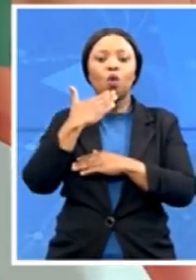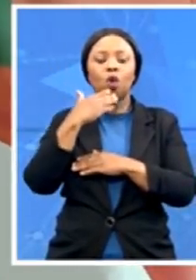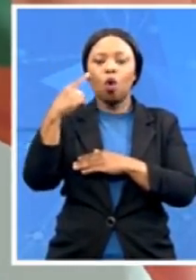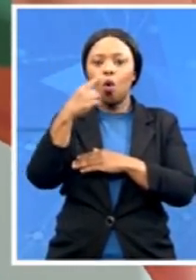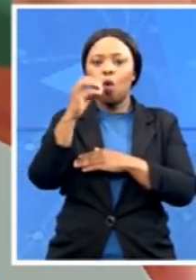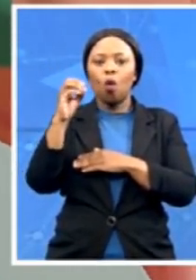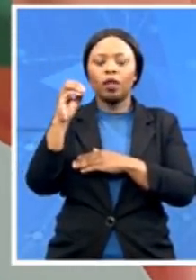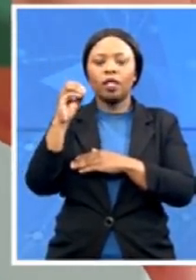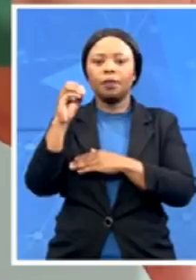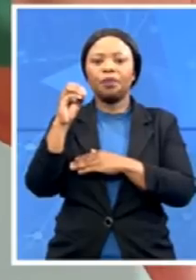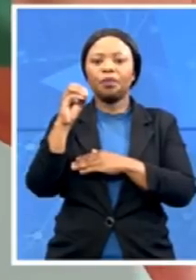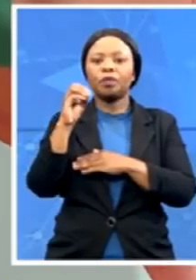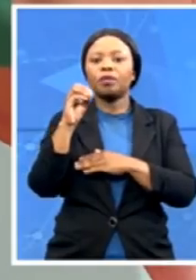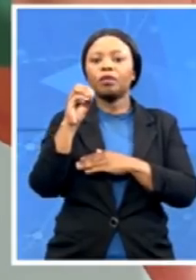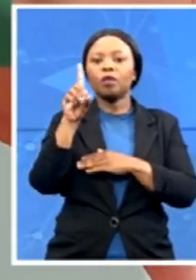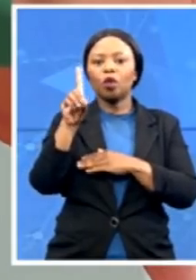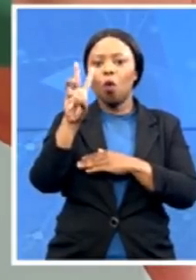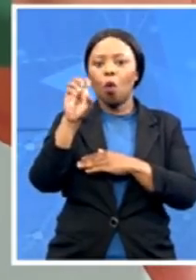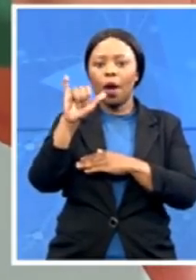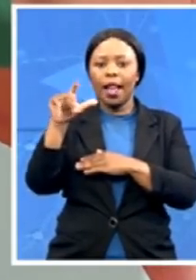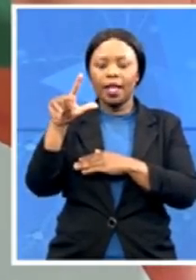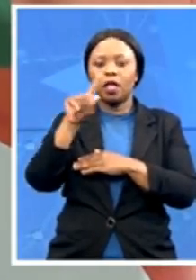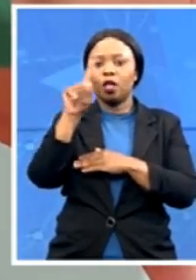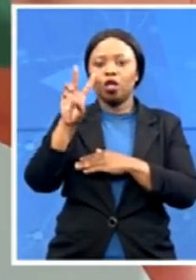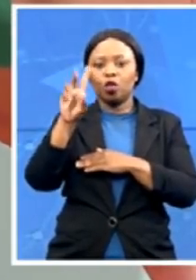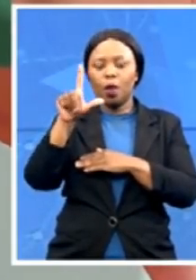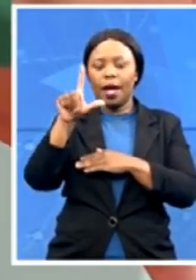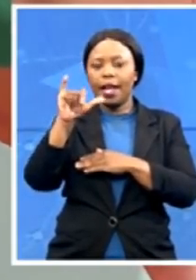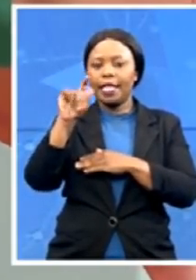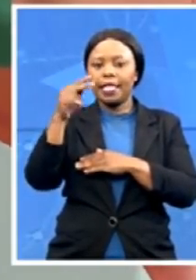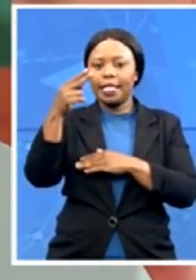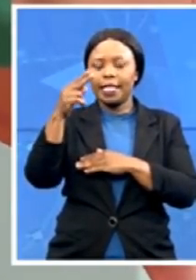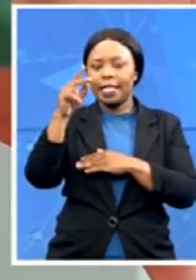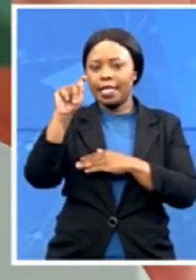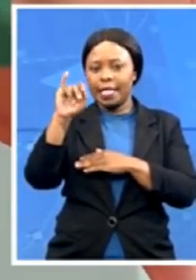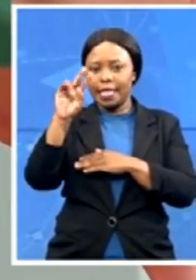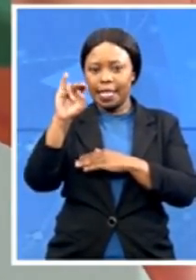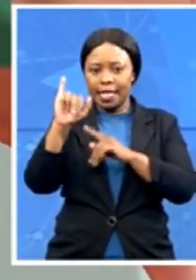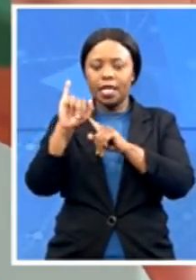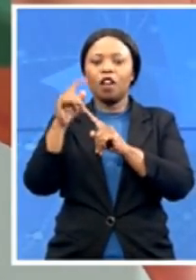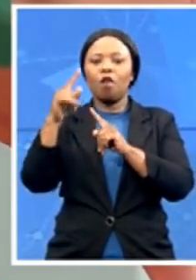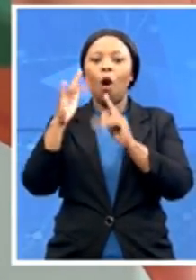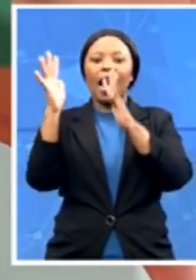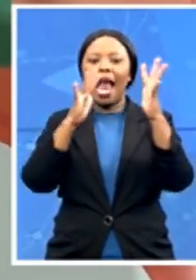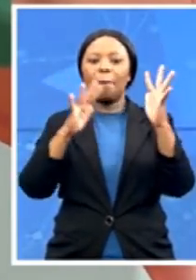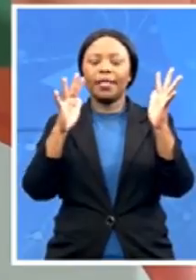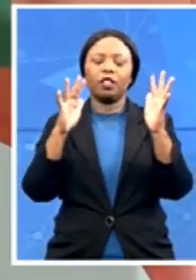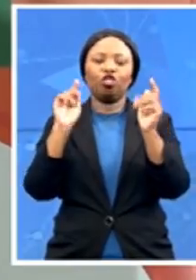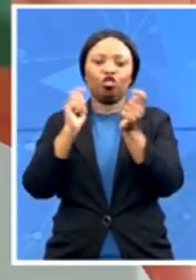the fight against climate change. When our soldiers threatened to rebel due to